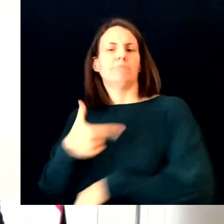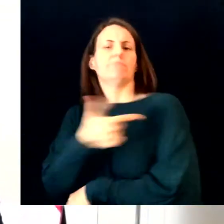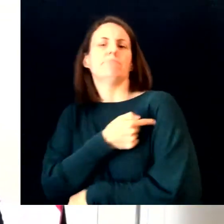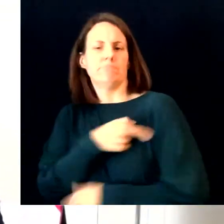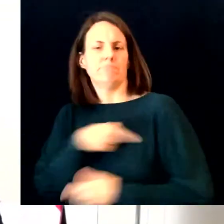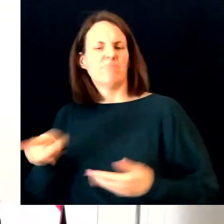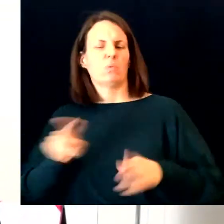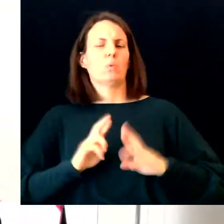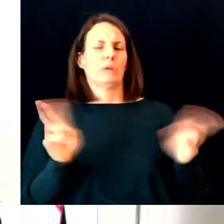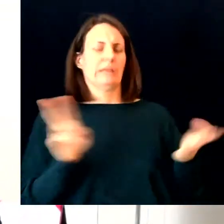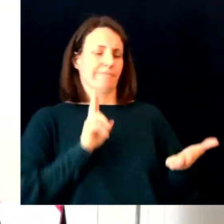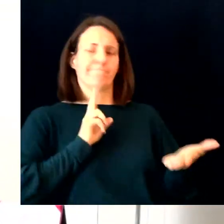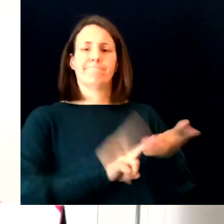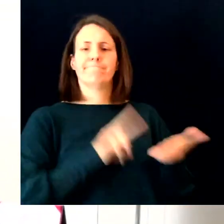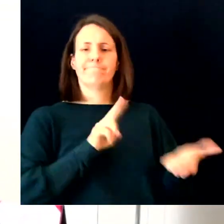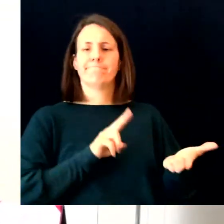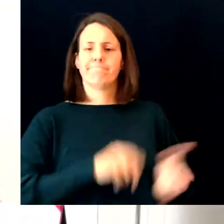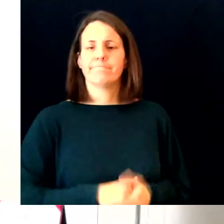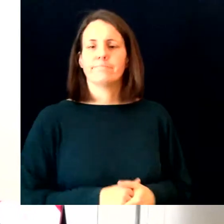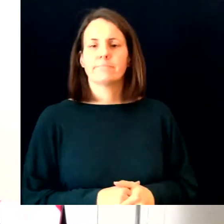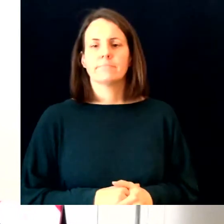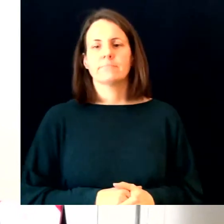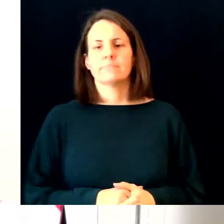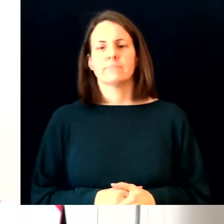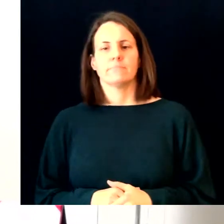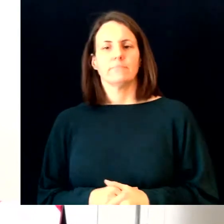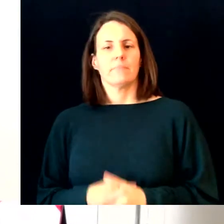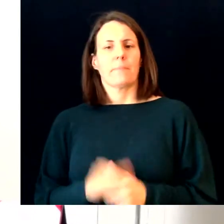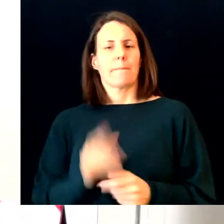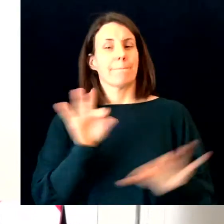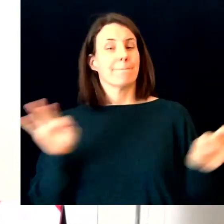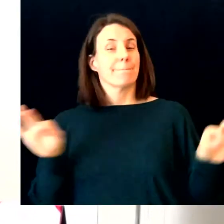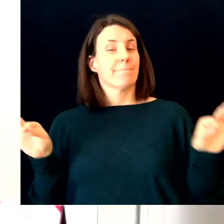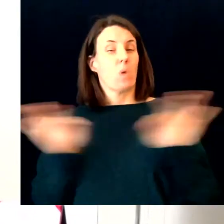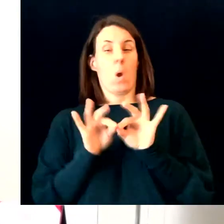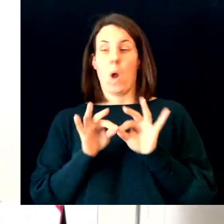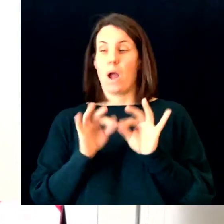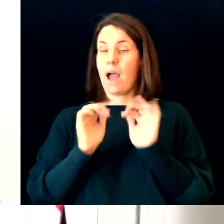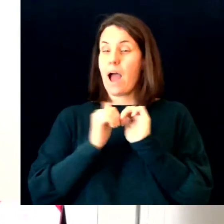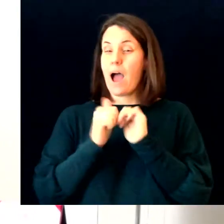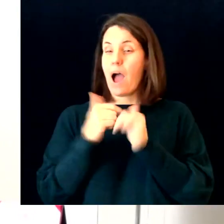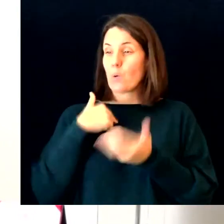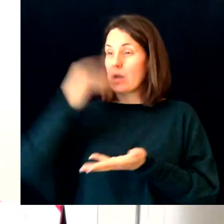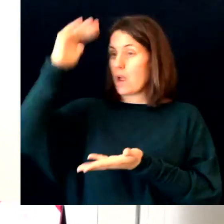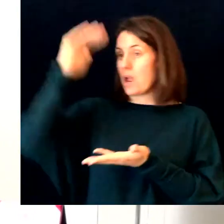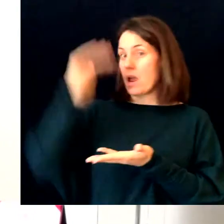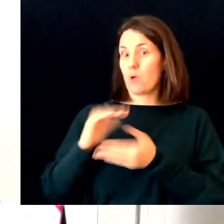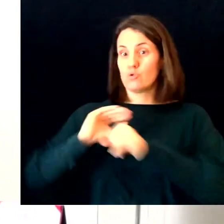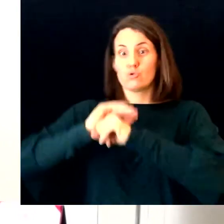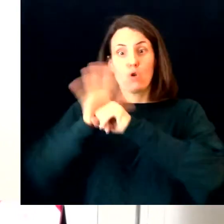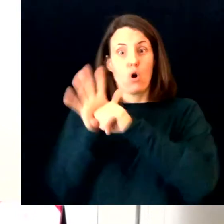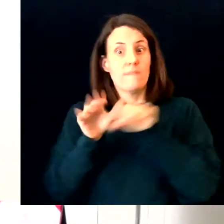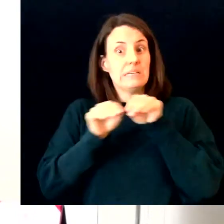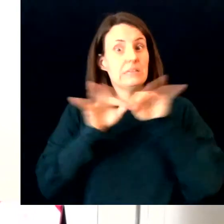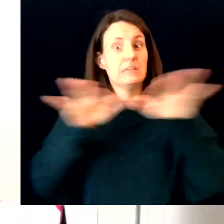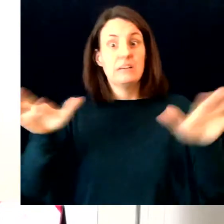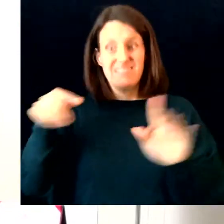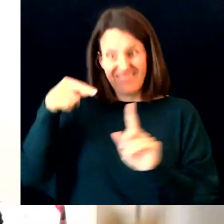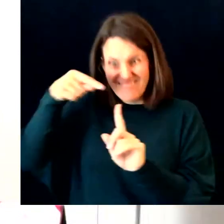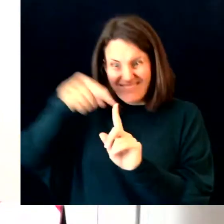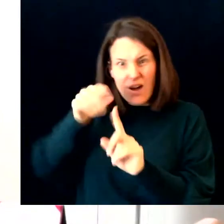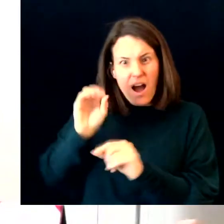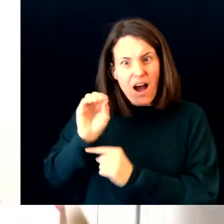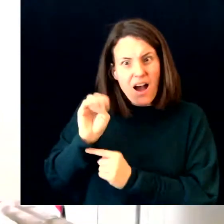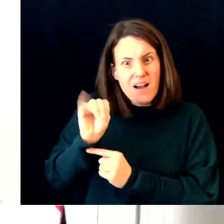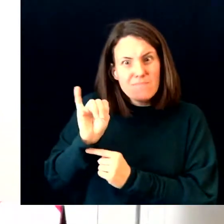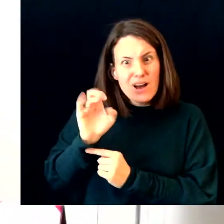in helping to slow the spread, particularly of this Omicron variant, which is spreading very, very rapidly. And we